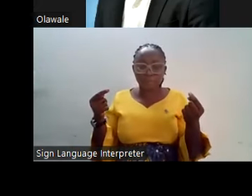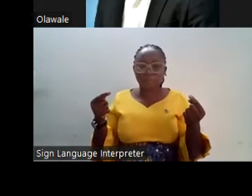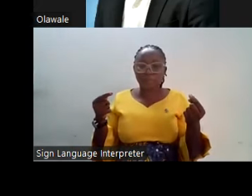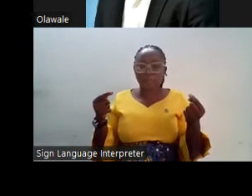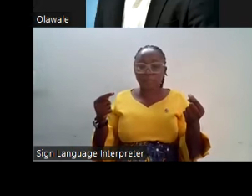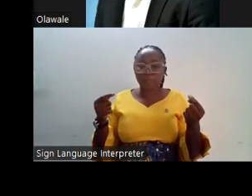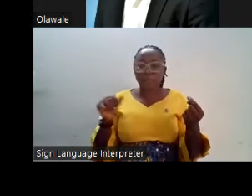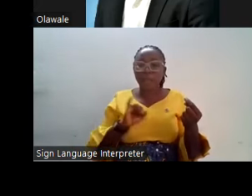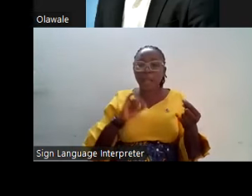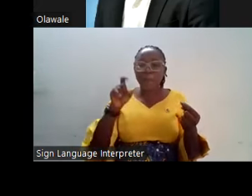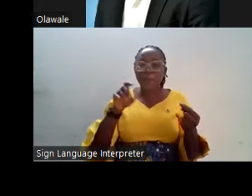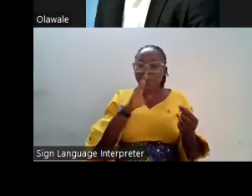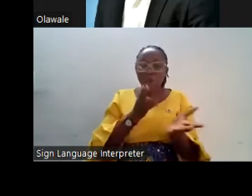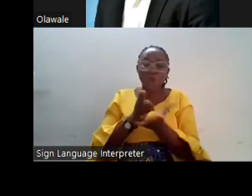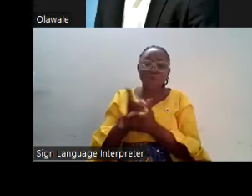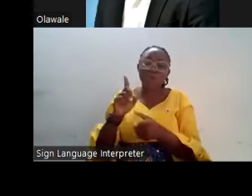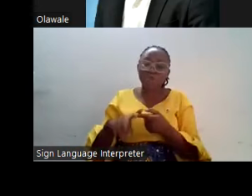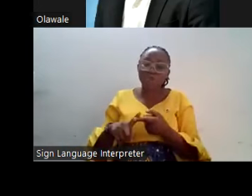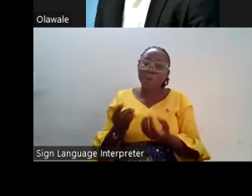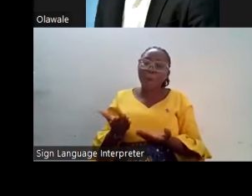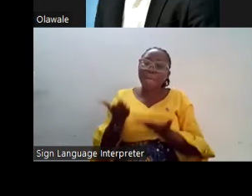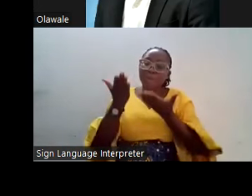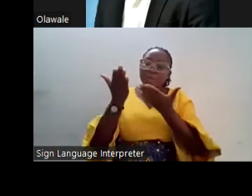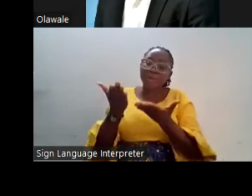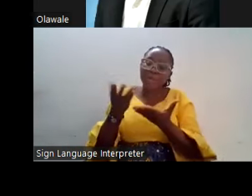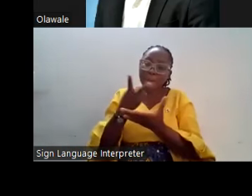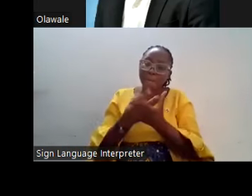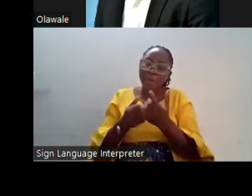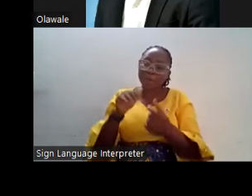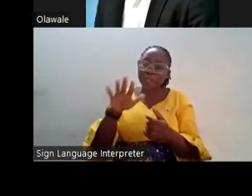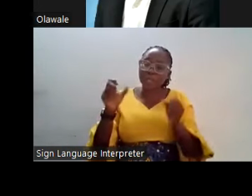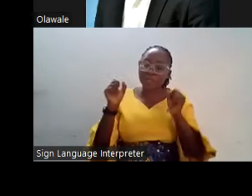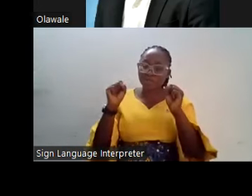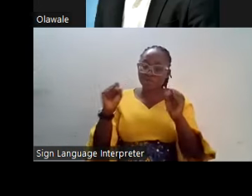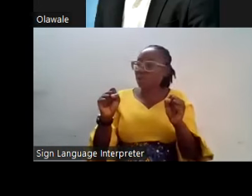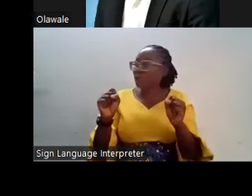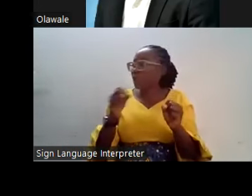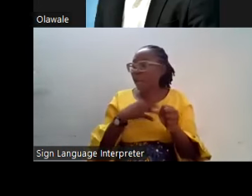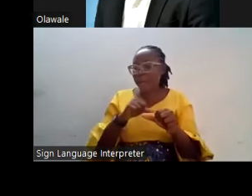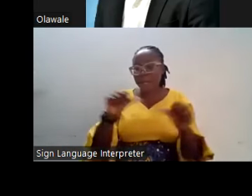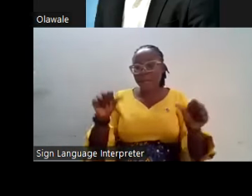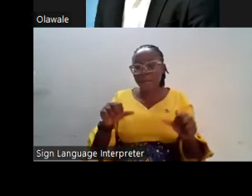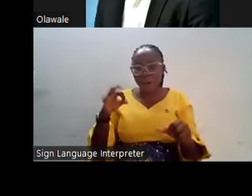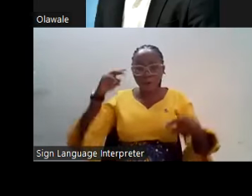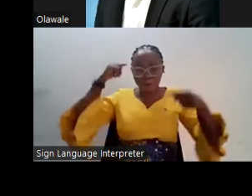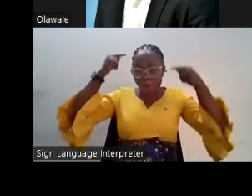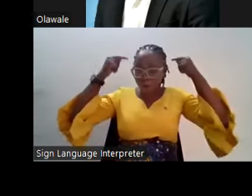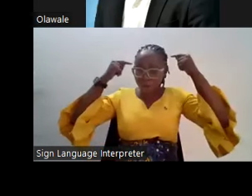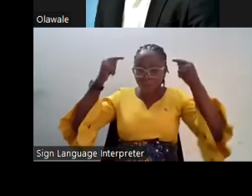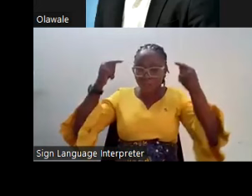I must be honest in presenting both the child's strengths and areas of concern.